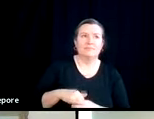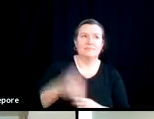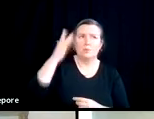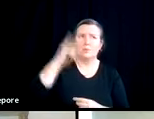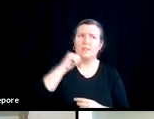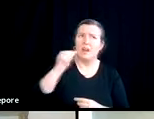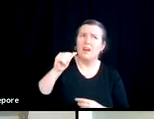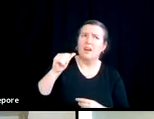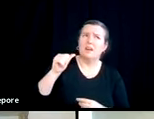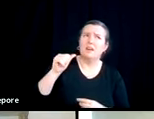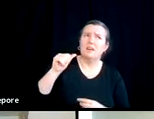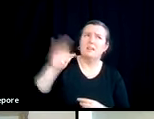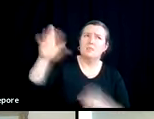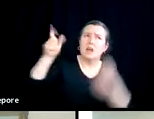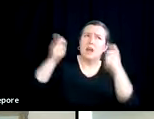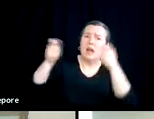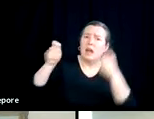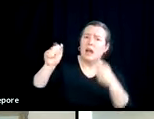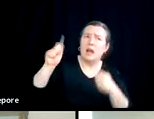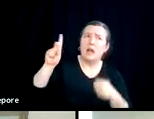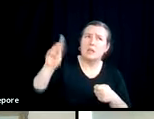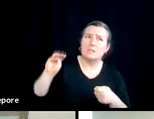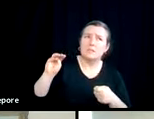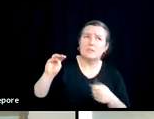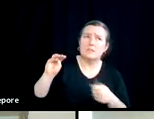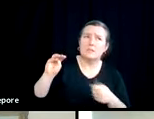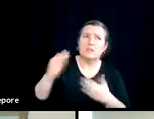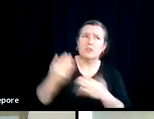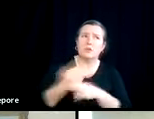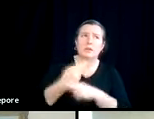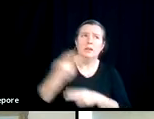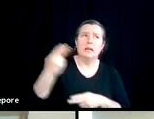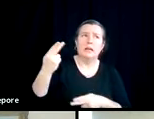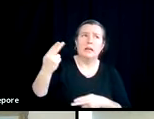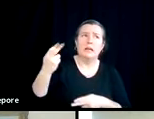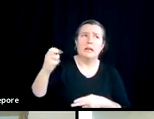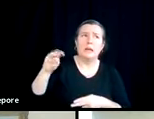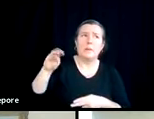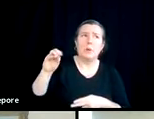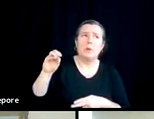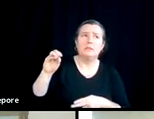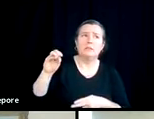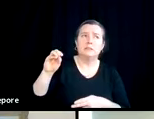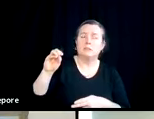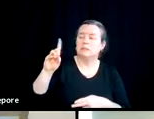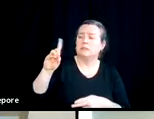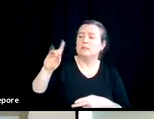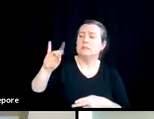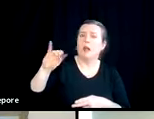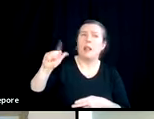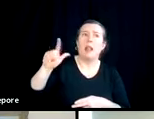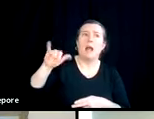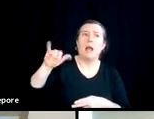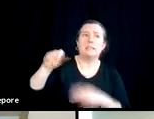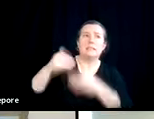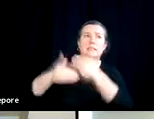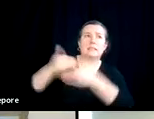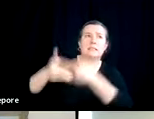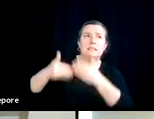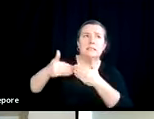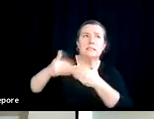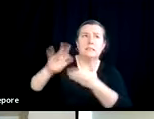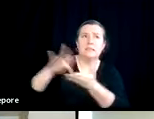selected hemodialysis centers as vaccination locations? This just seems like one of the ideal locations to reach a large number of